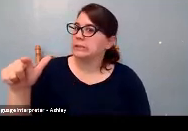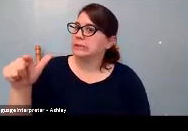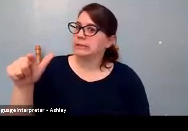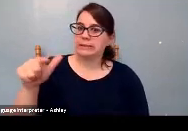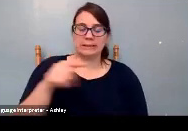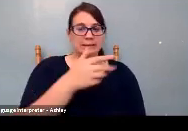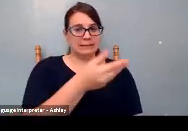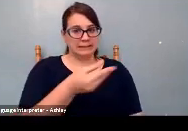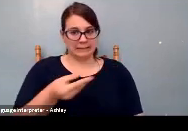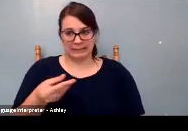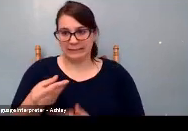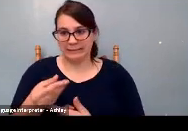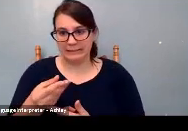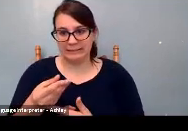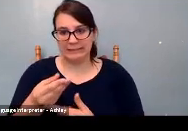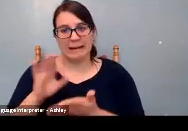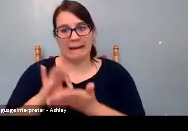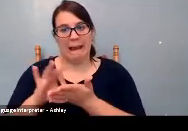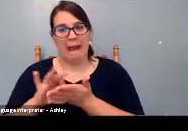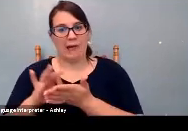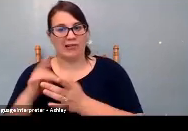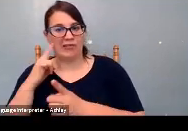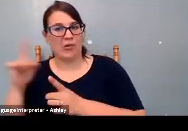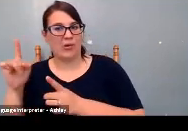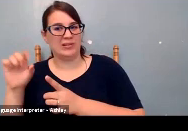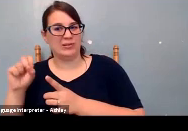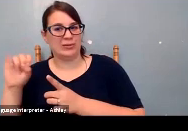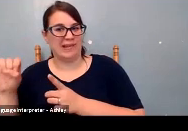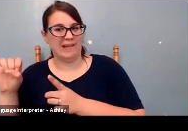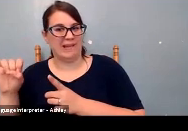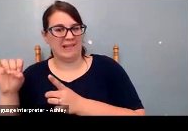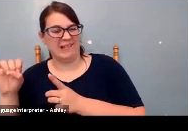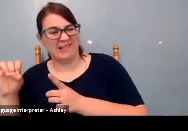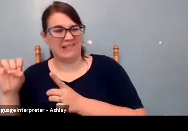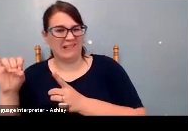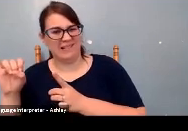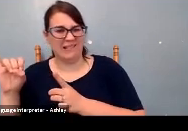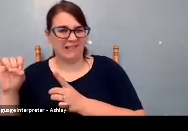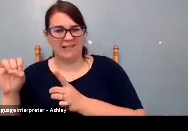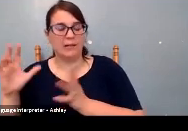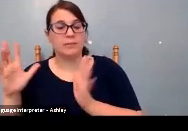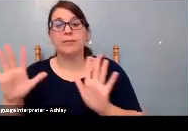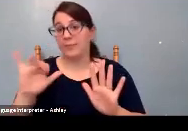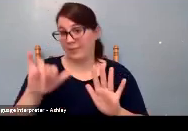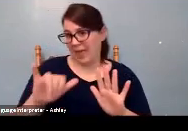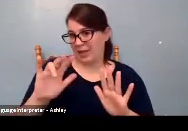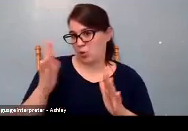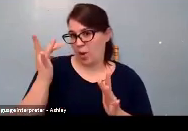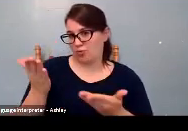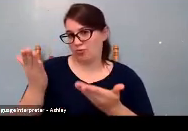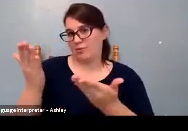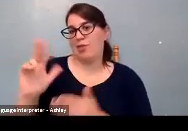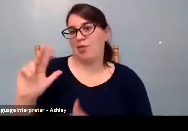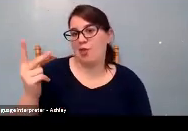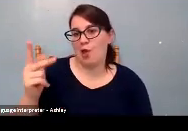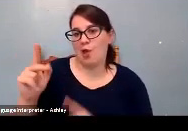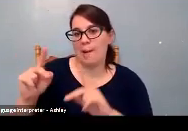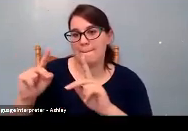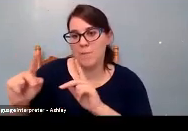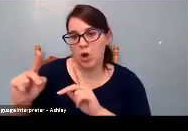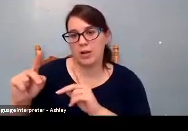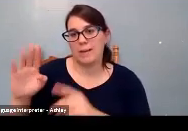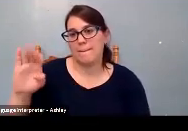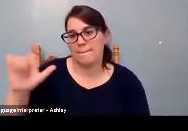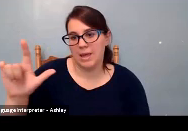resource for that calendar month. So that's kind of back to that third-party bill pay. That's why we would recommend that if you're paying for